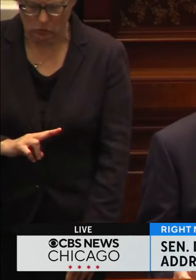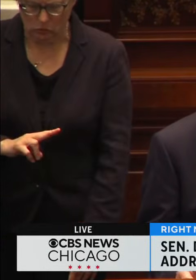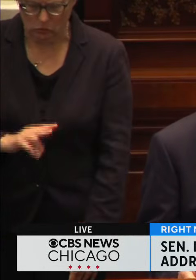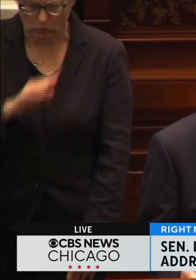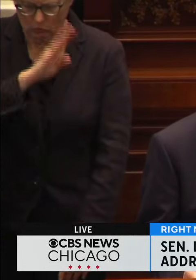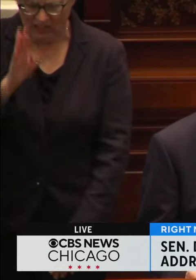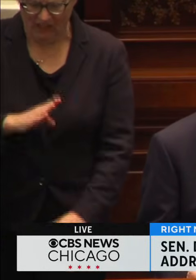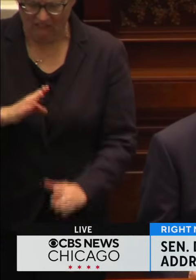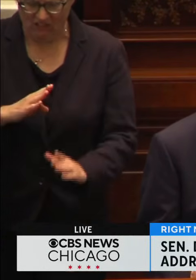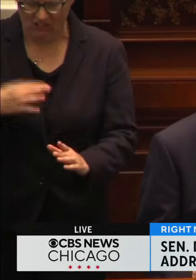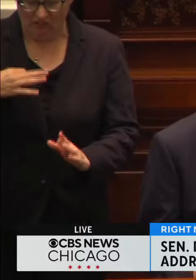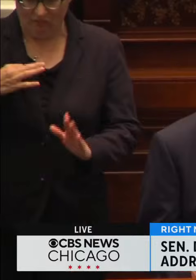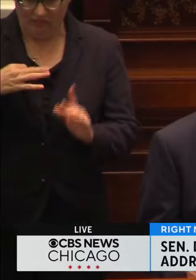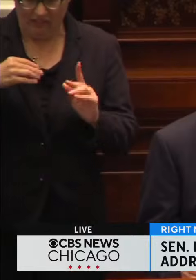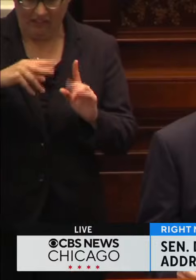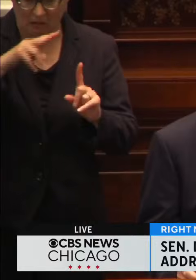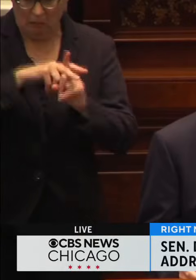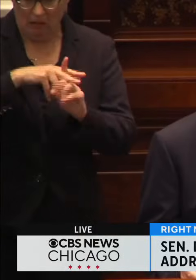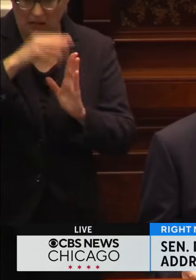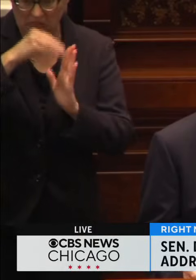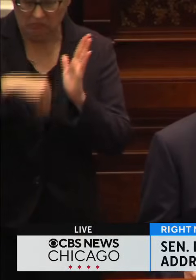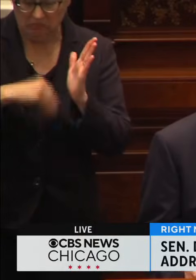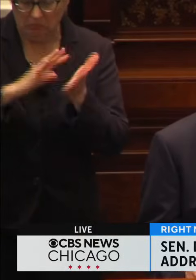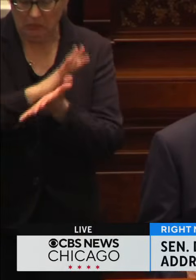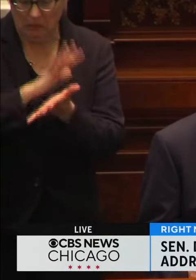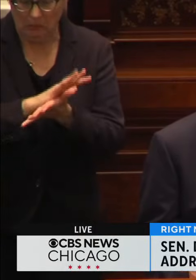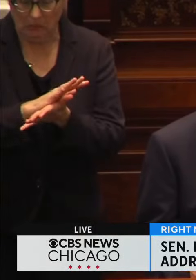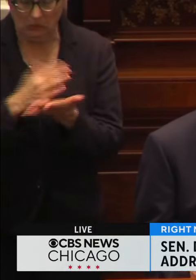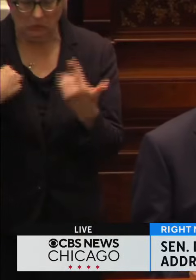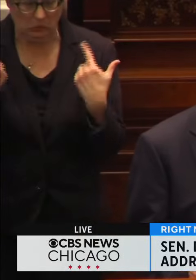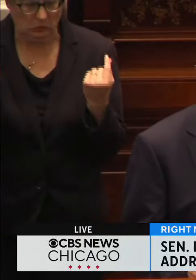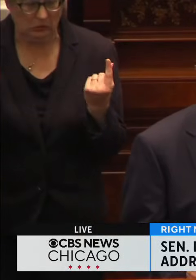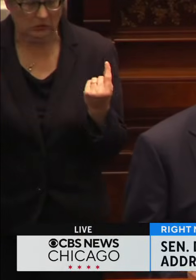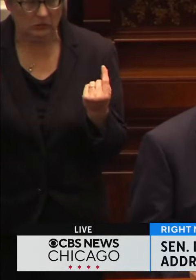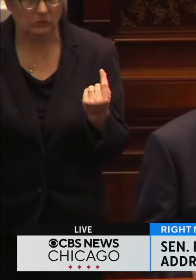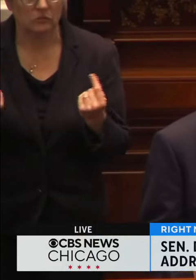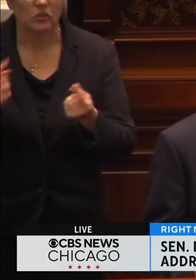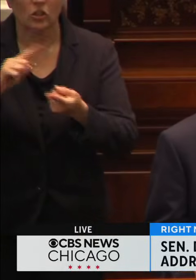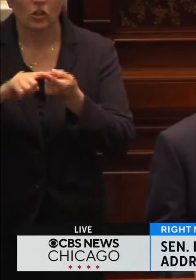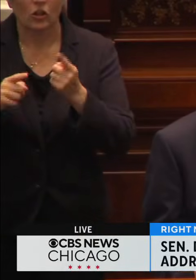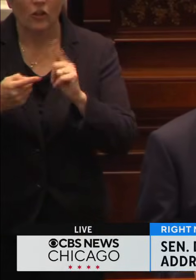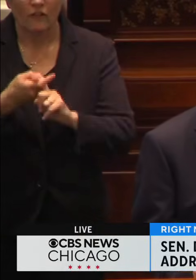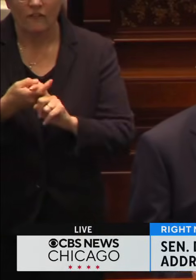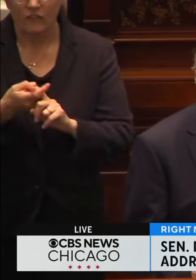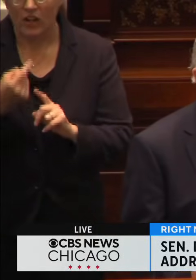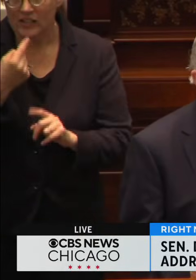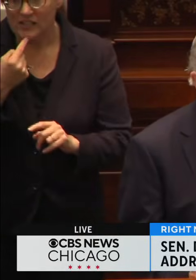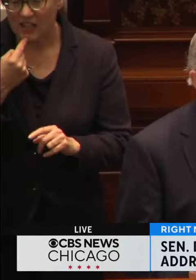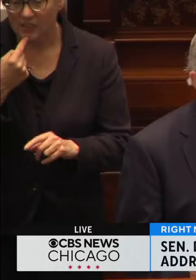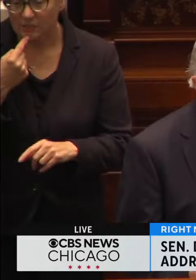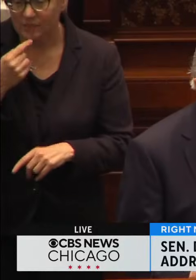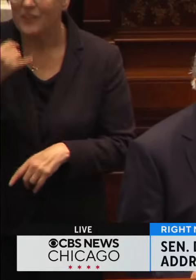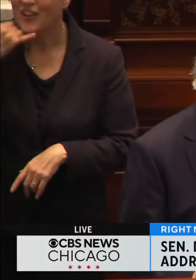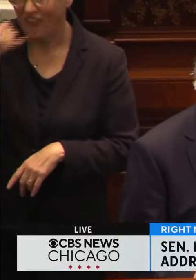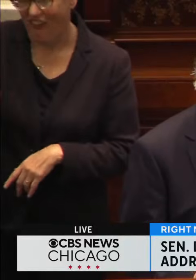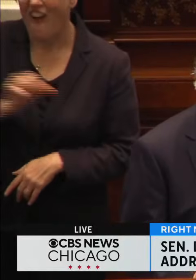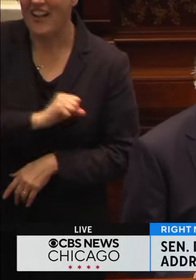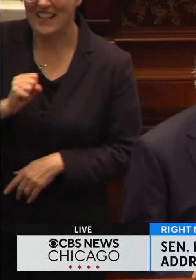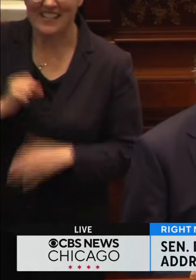filed any papers. I don't know what to do next." A friend suggested the thing to do next was to call Senator